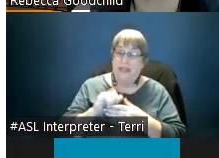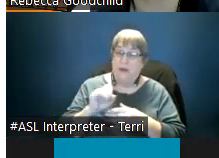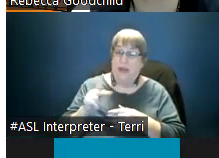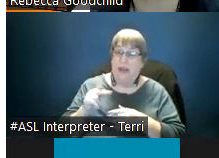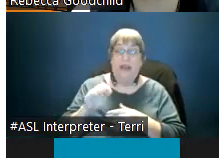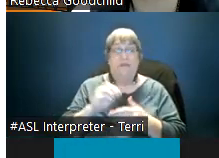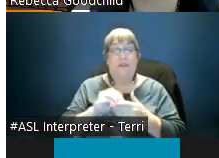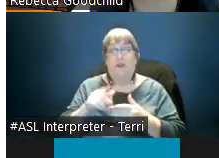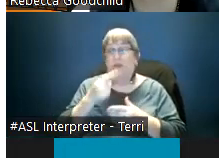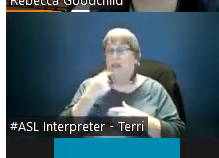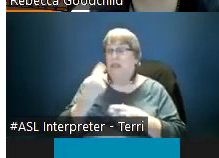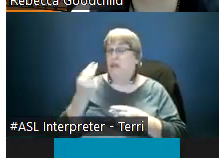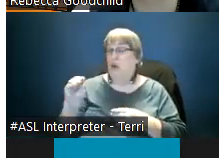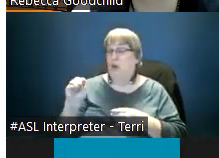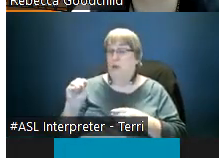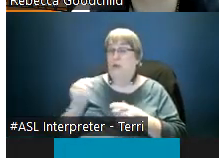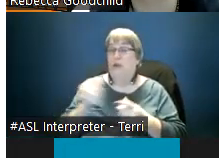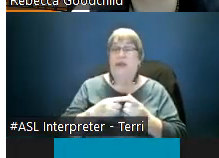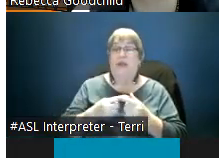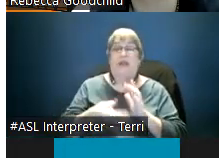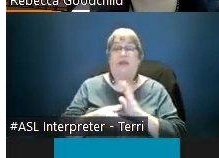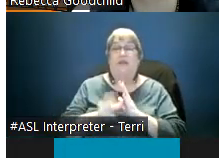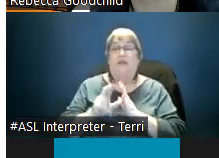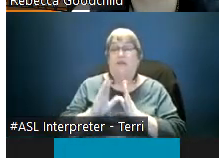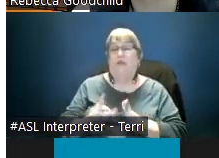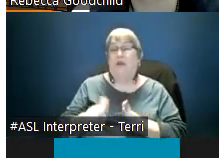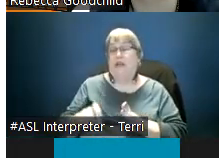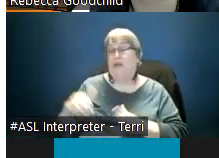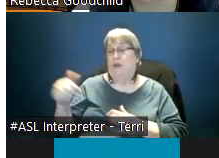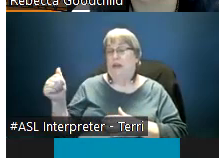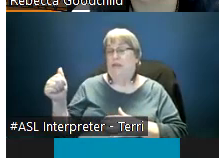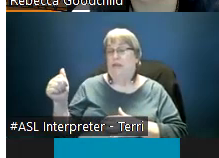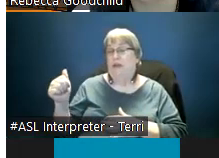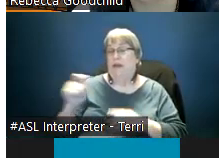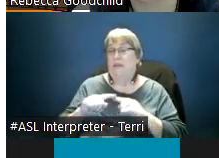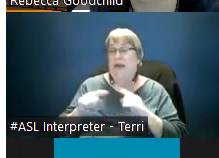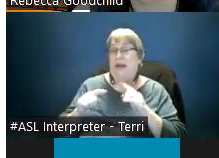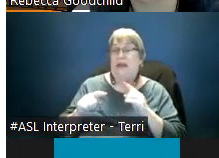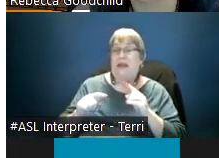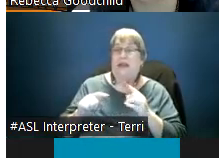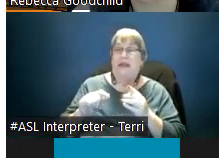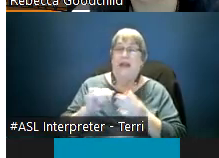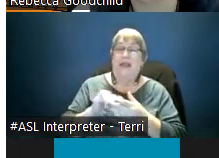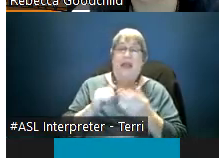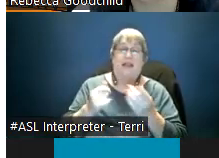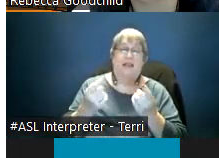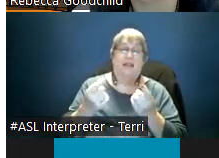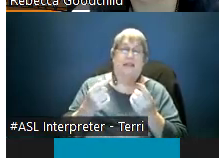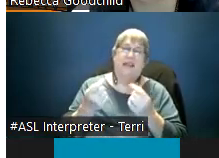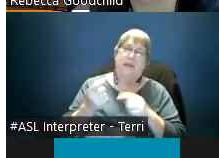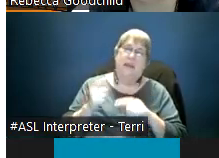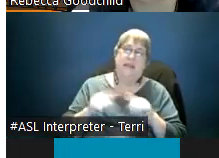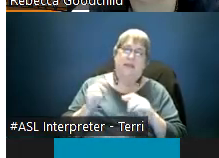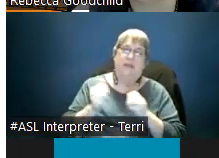says no, then the reviewer would exit. But it also, again, with the counselors, it's a little bit different